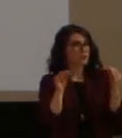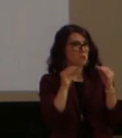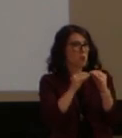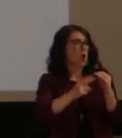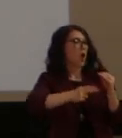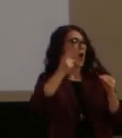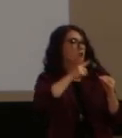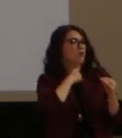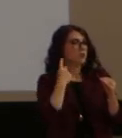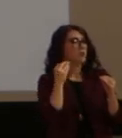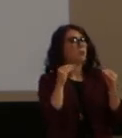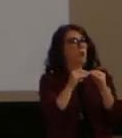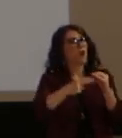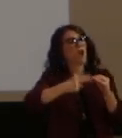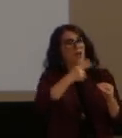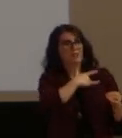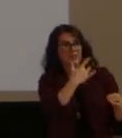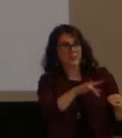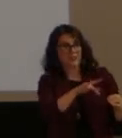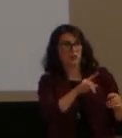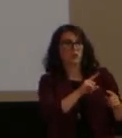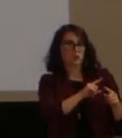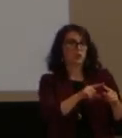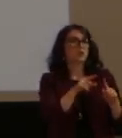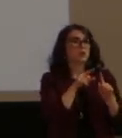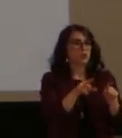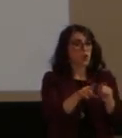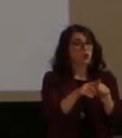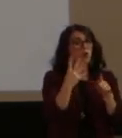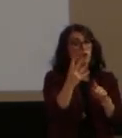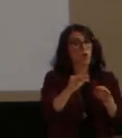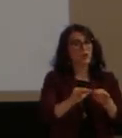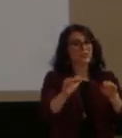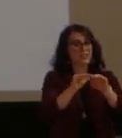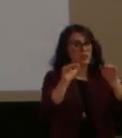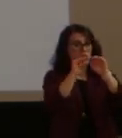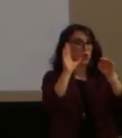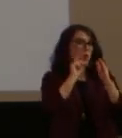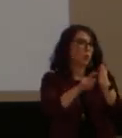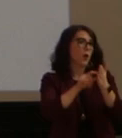There's also a 4th tier of readily identifiable data that will require